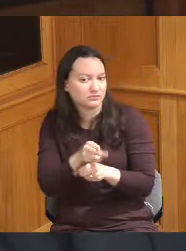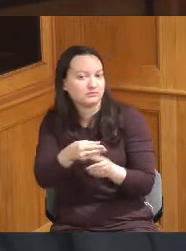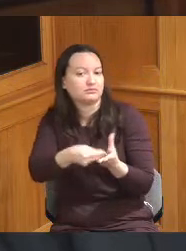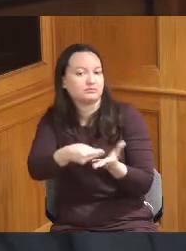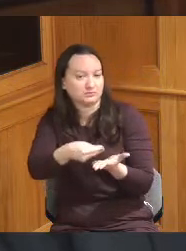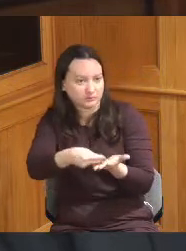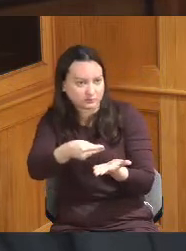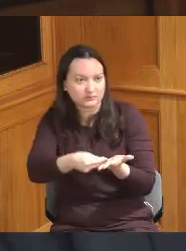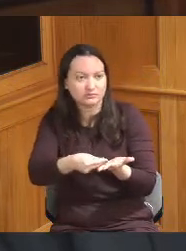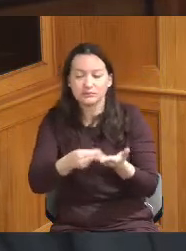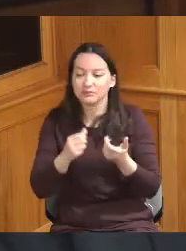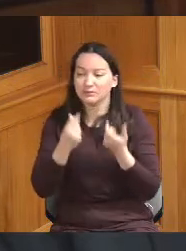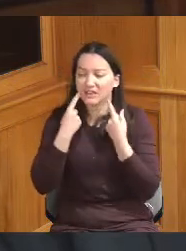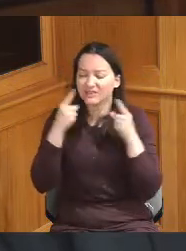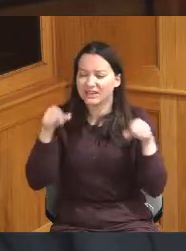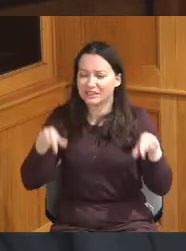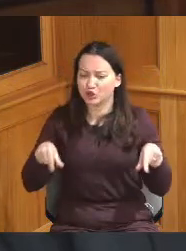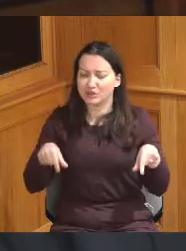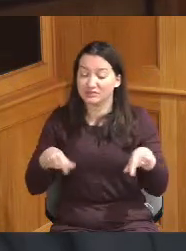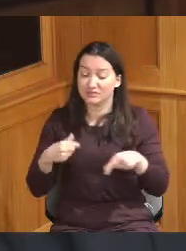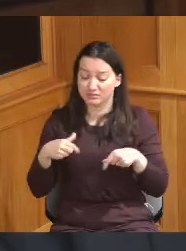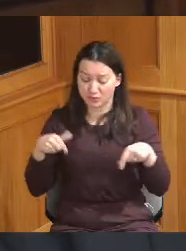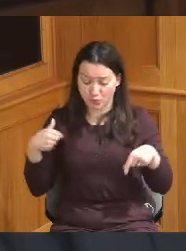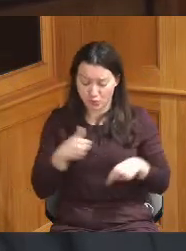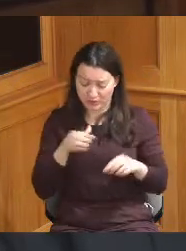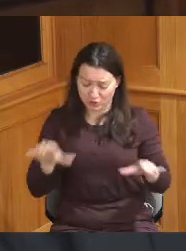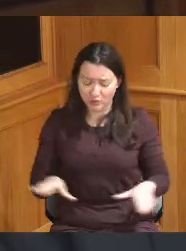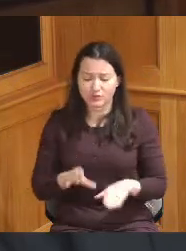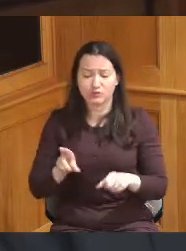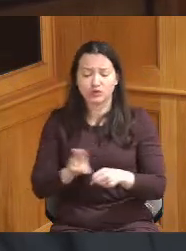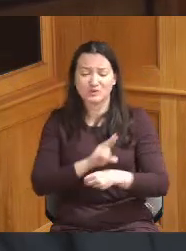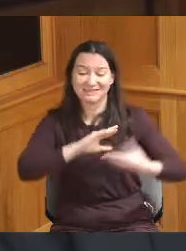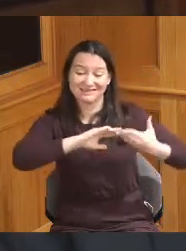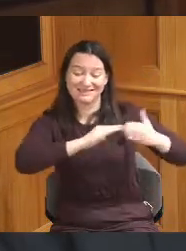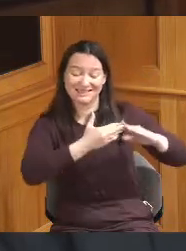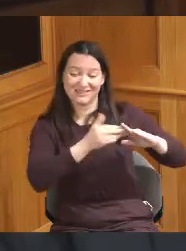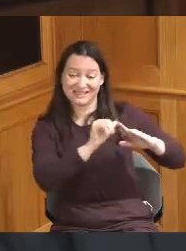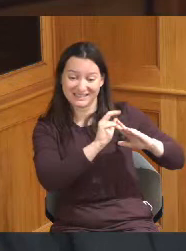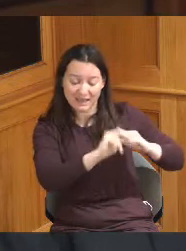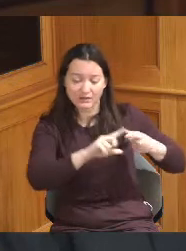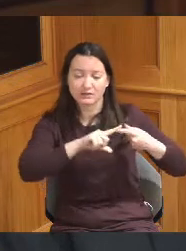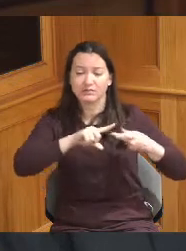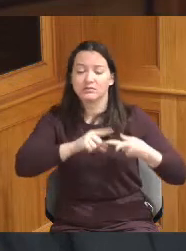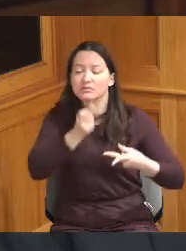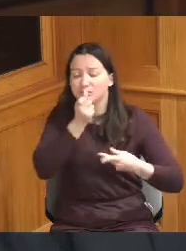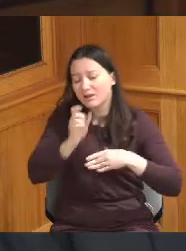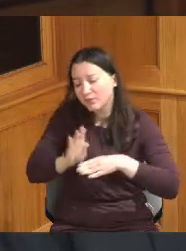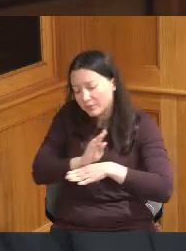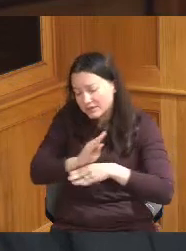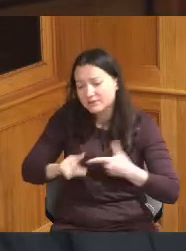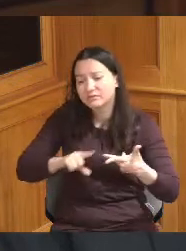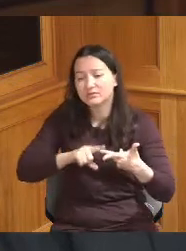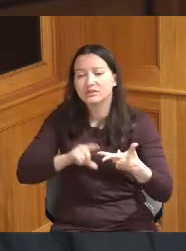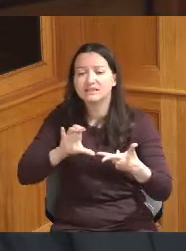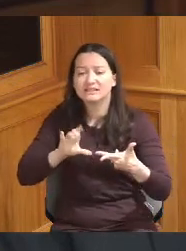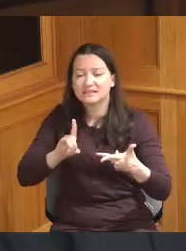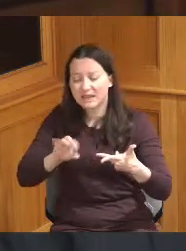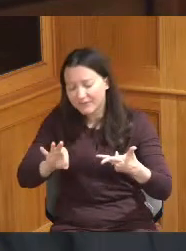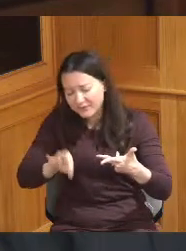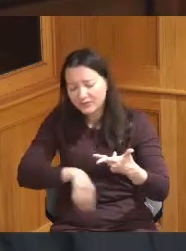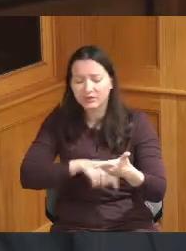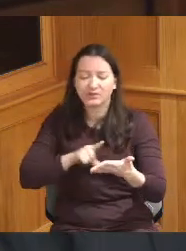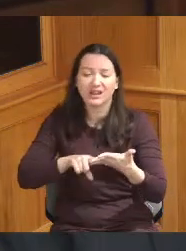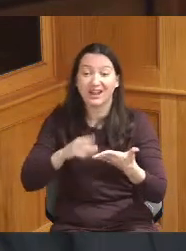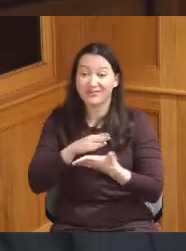dollars in an effective way here, because what we're doing is leveraging with the city of Cincinnati, the private sector through CDF, and we've